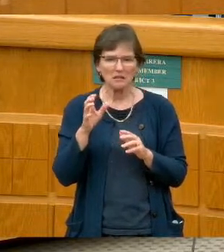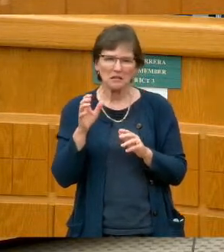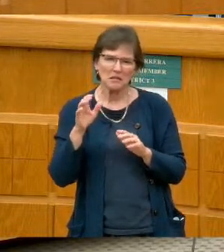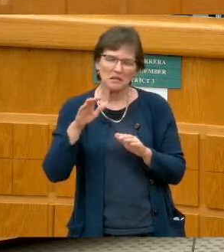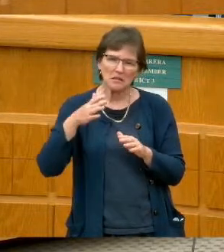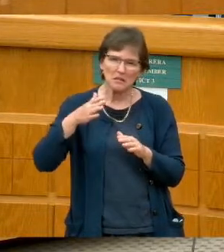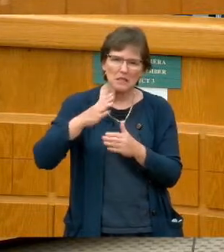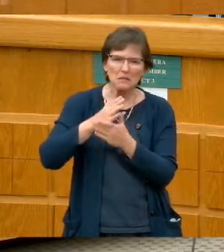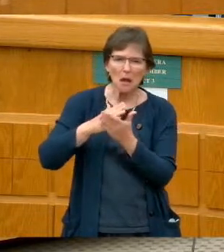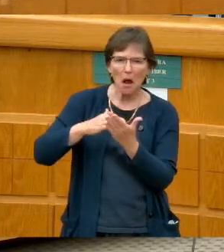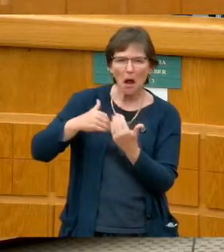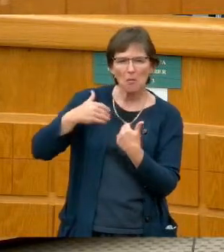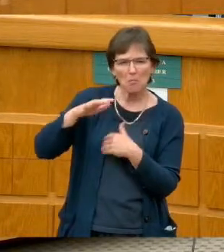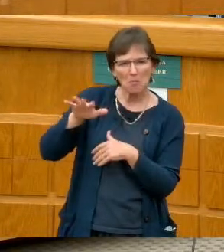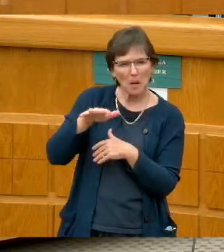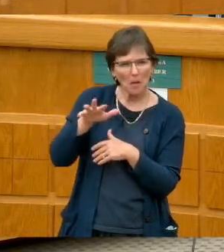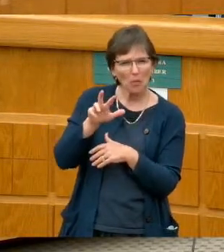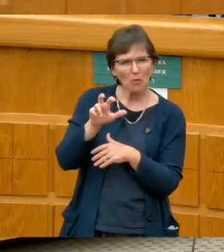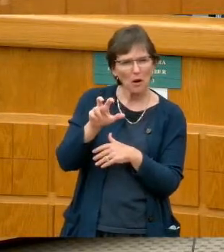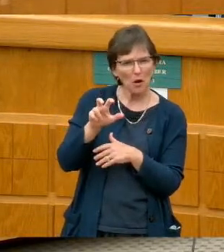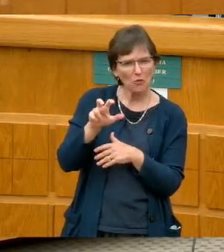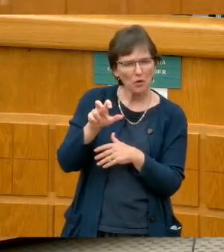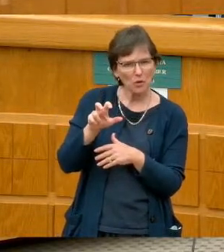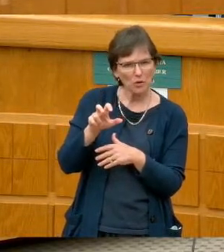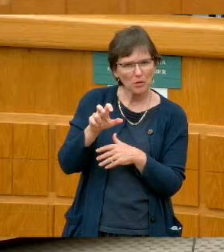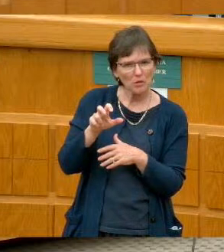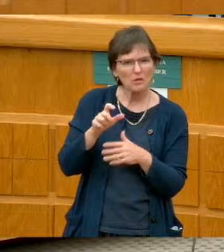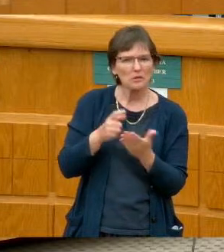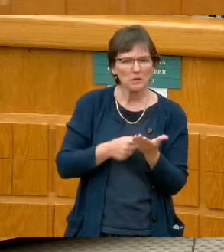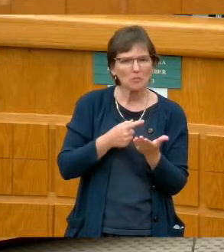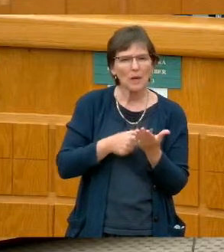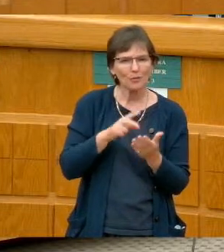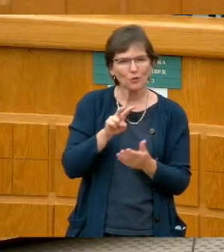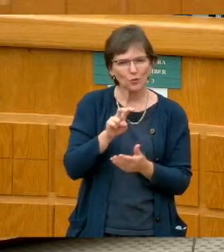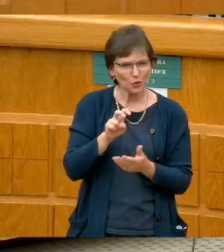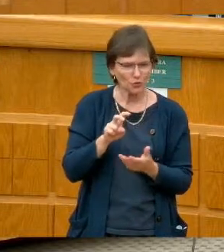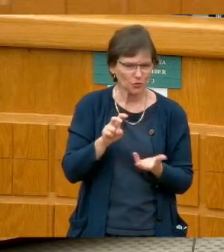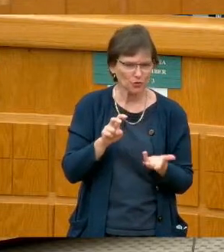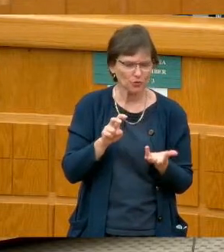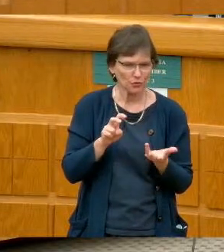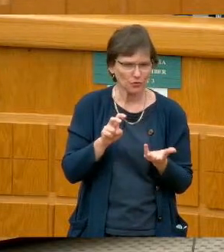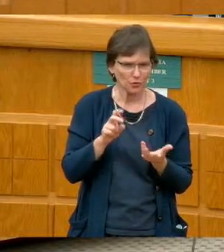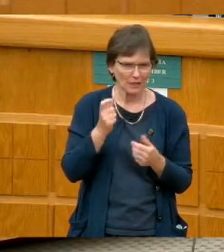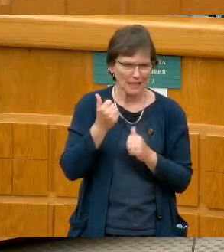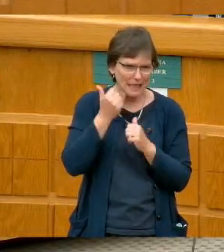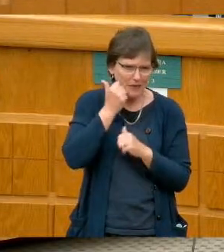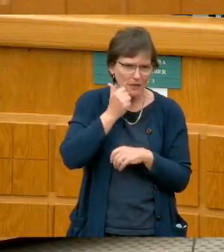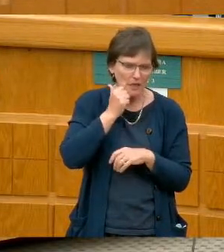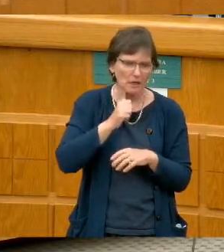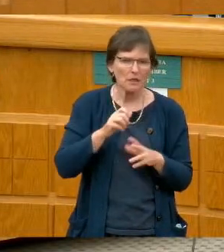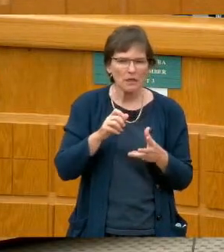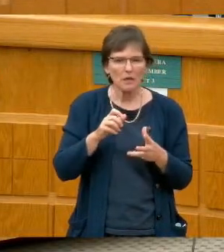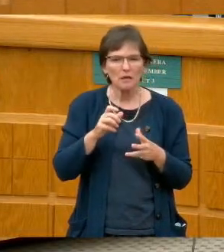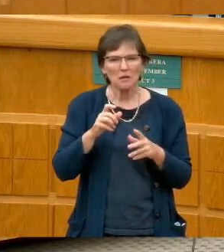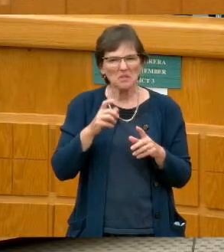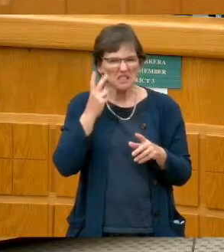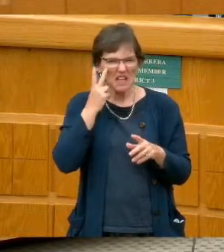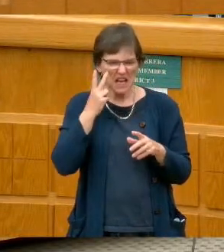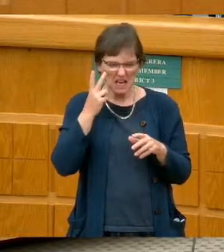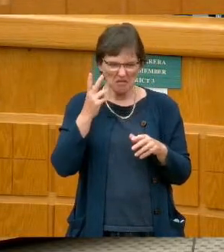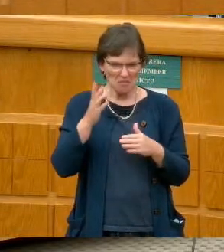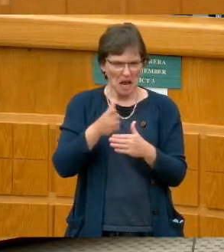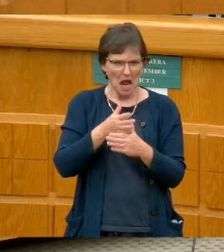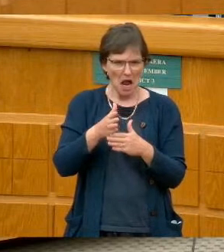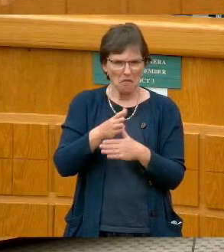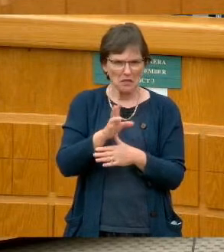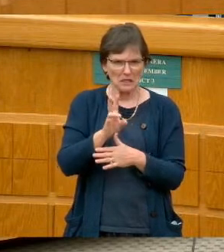number, and then 200. So you can kind of see if you look, a 7-day average about